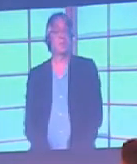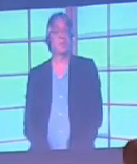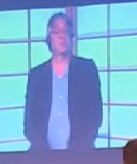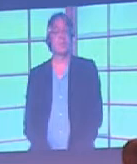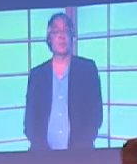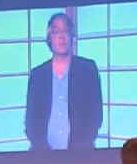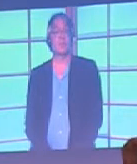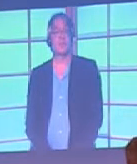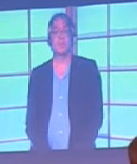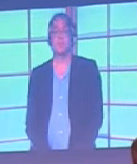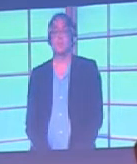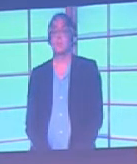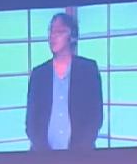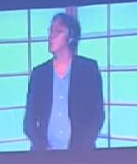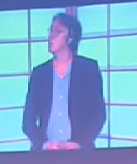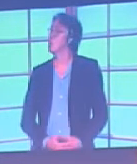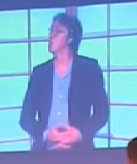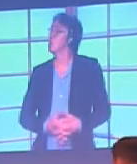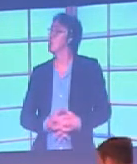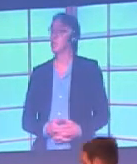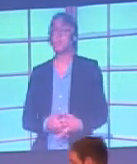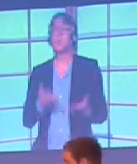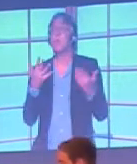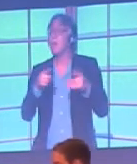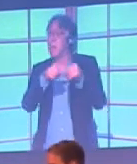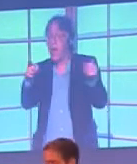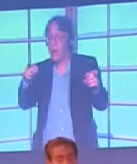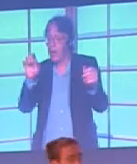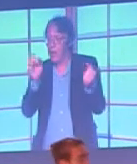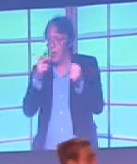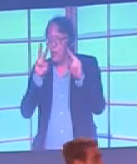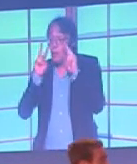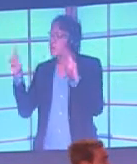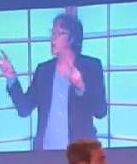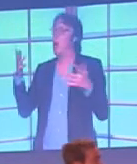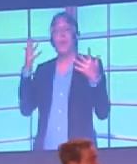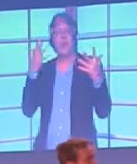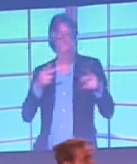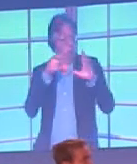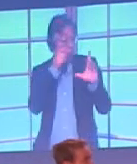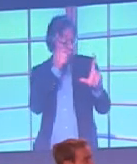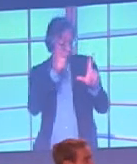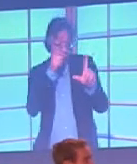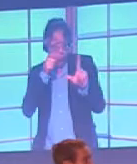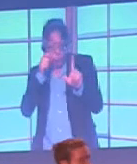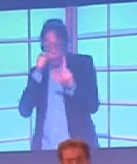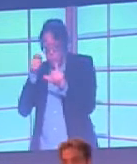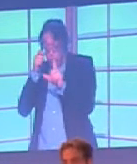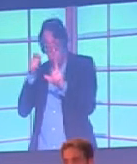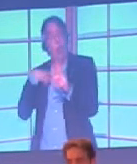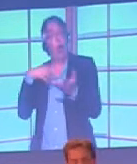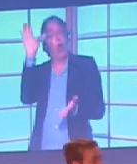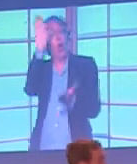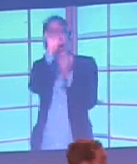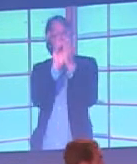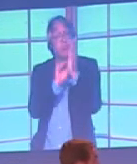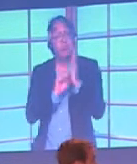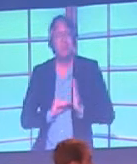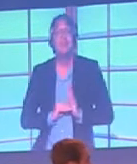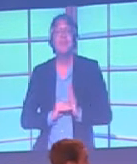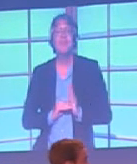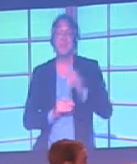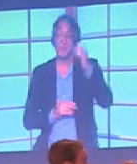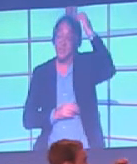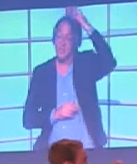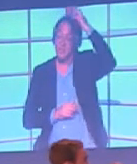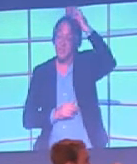this is, for those of you who cannot see that in detail, this is the outcome. So we did a benchmark of the 10 stadiums,